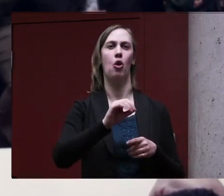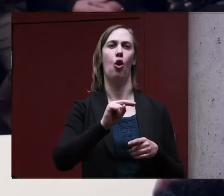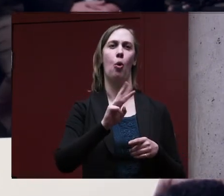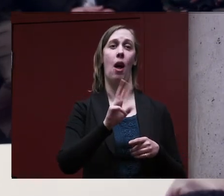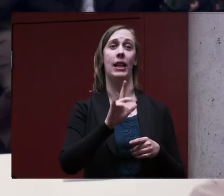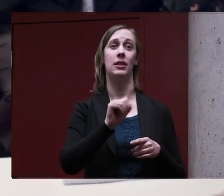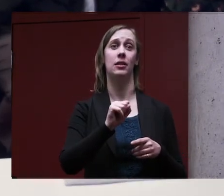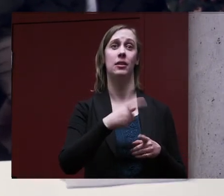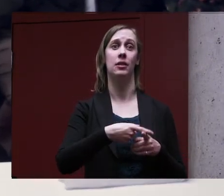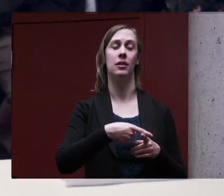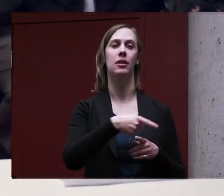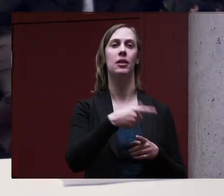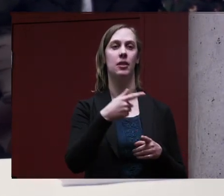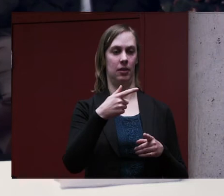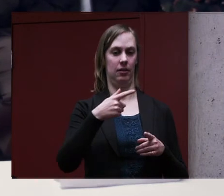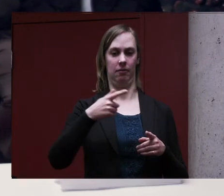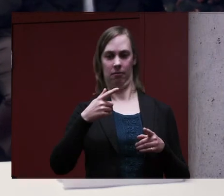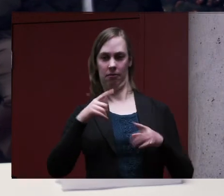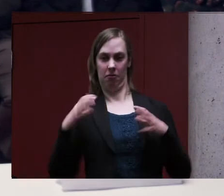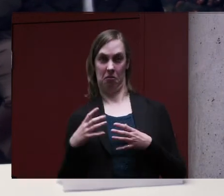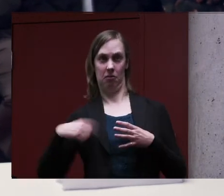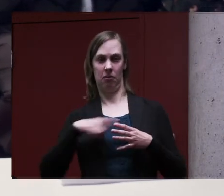We designed a 4-unit